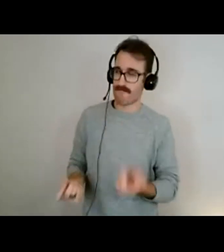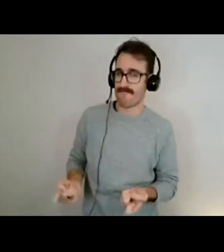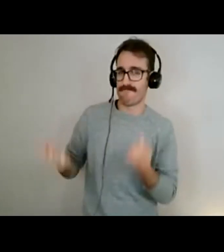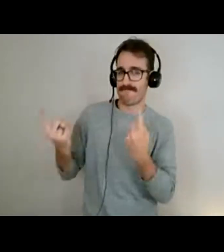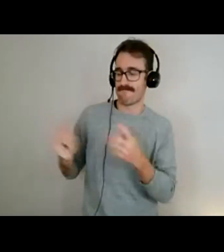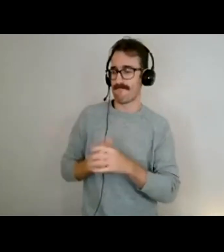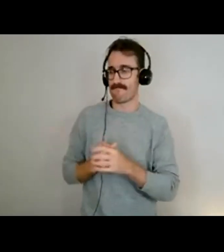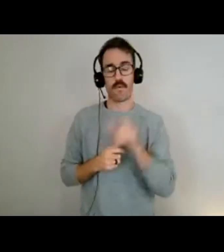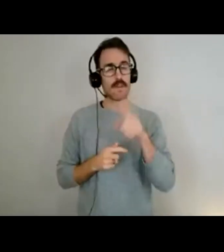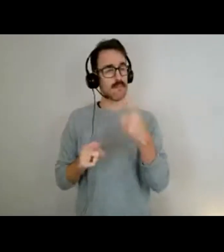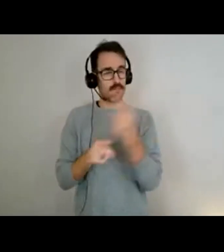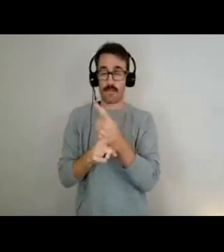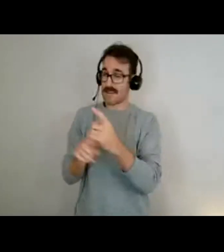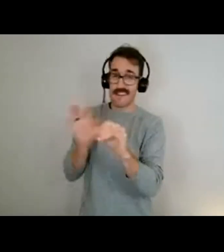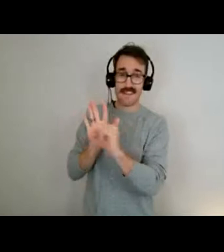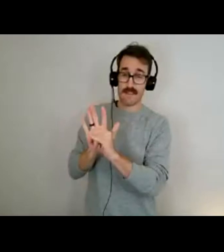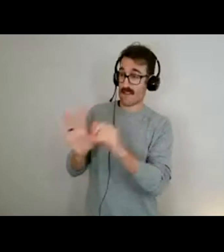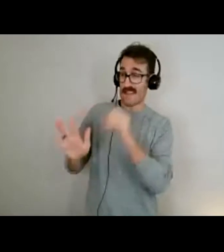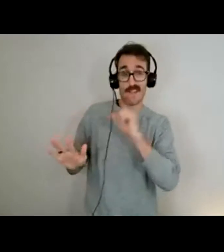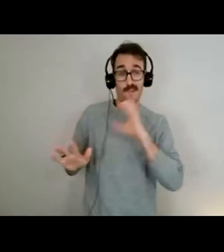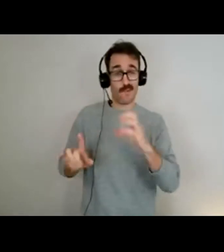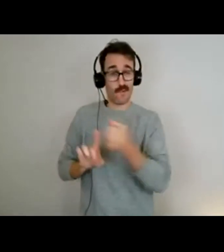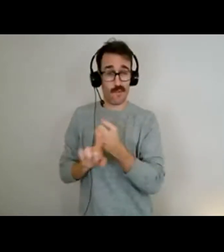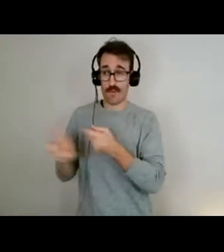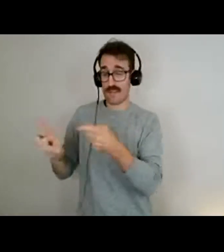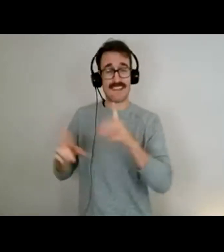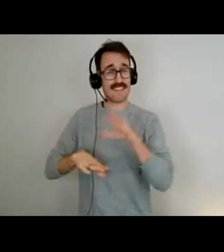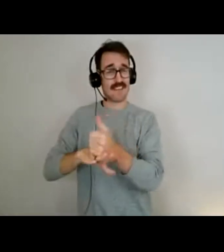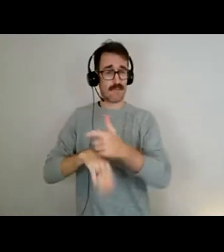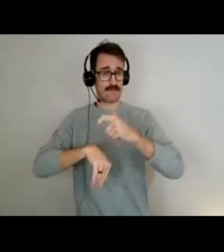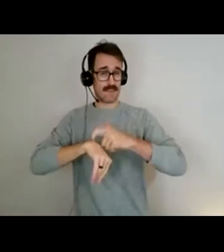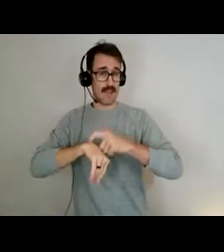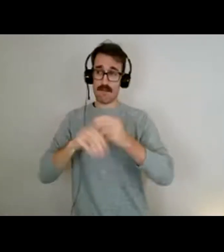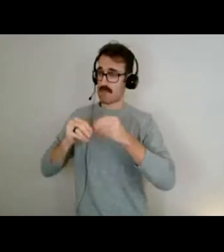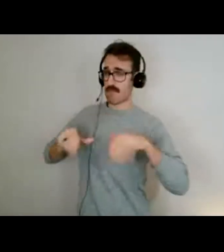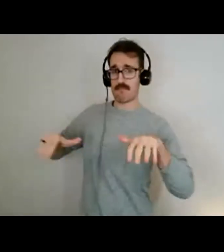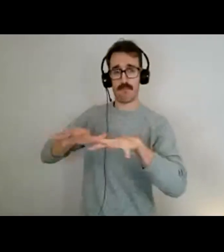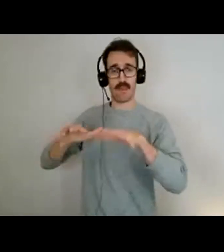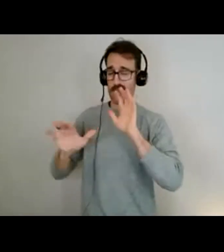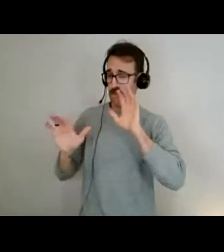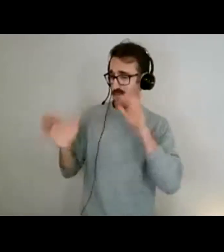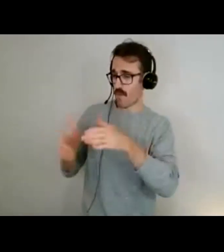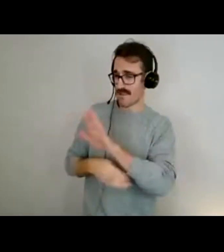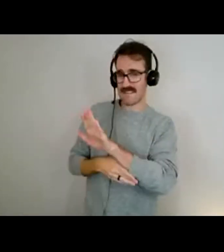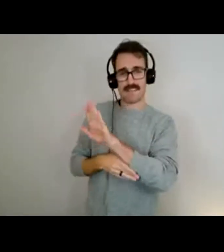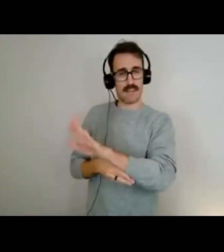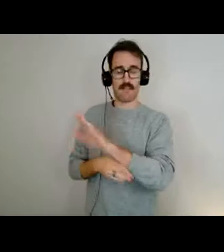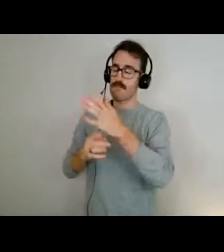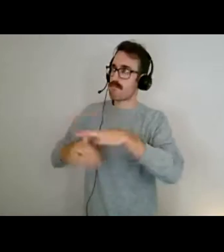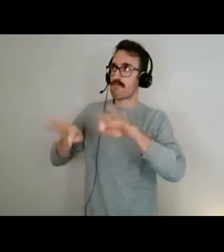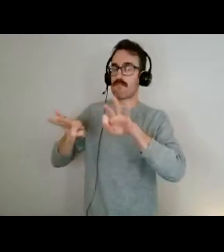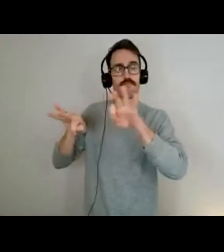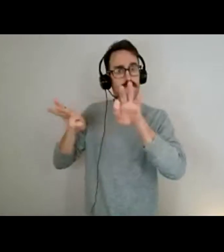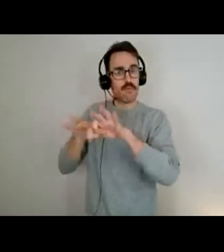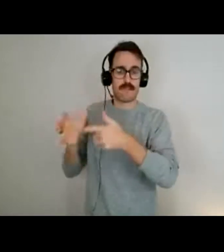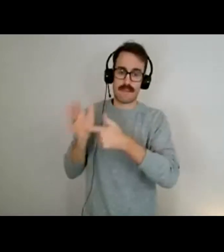properly identifying elder abuse and for creating the time, the space, and focus to address fundamental needs